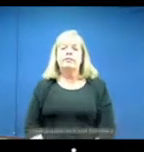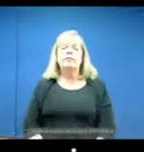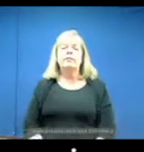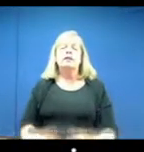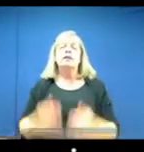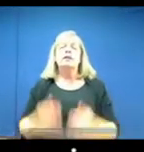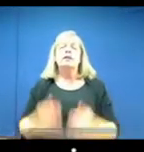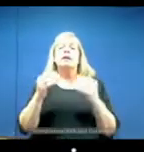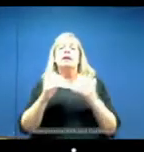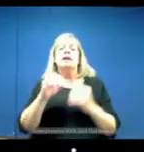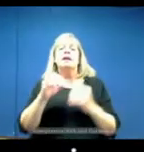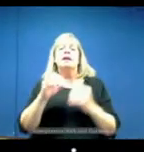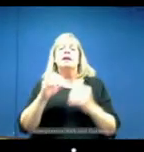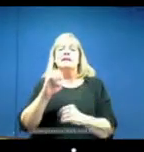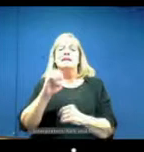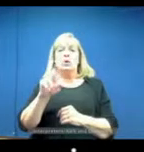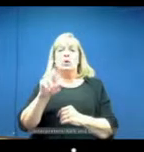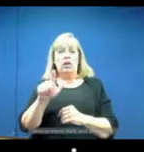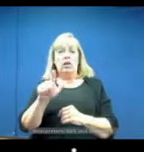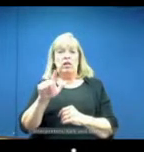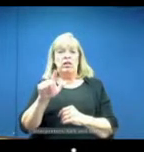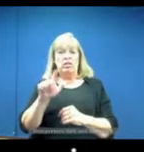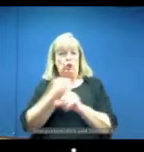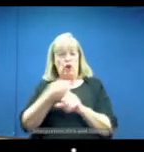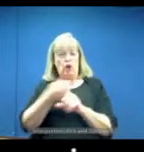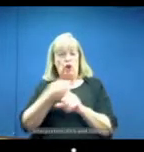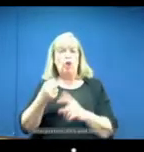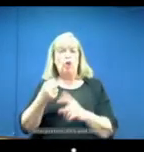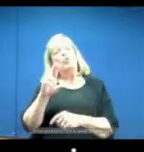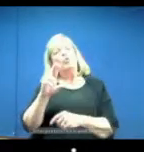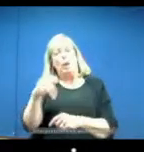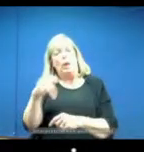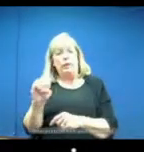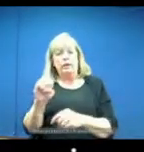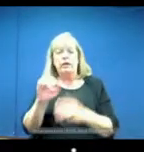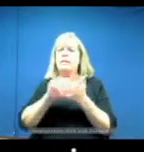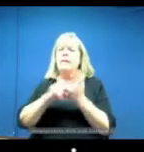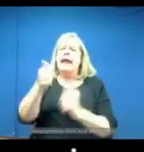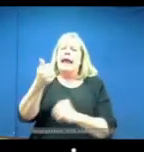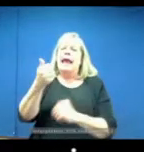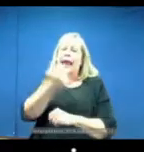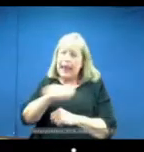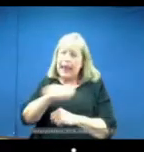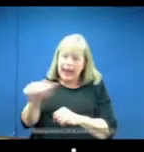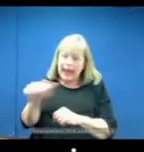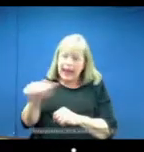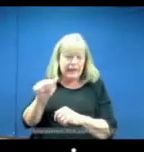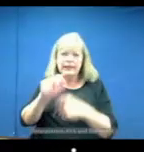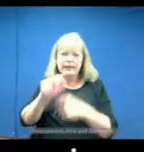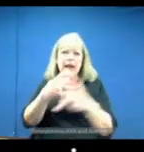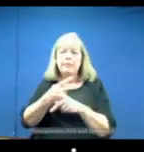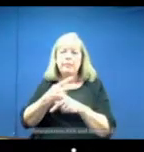Sexual assault or rape is any form of non-consensual sexual